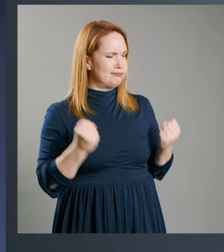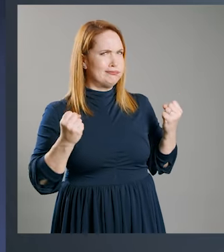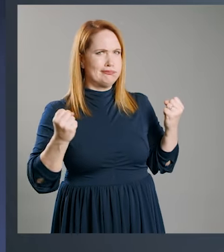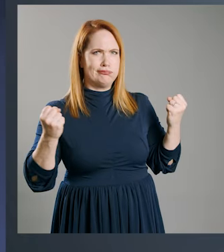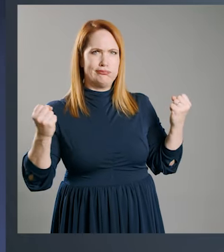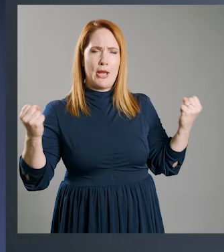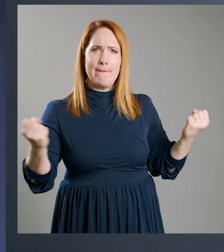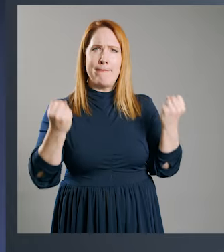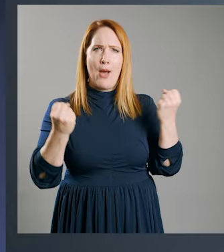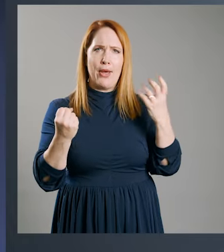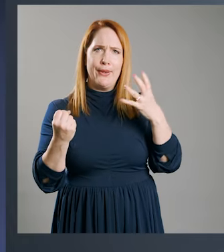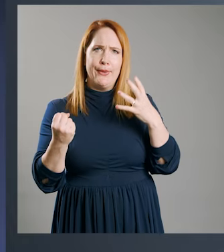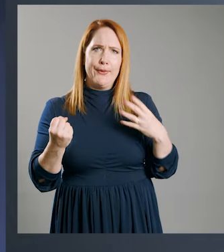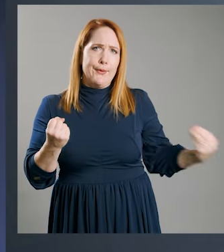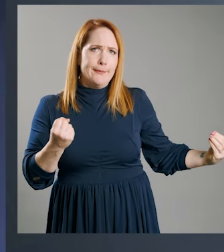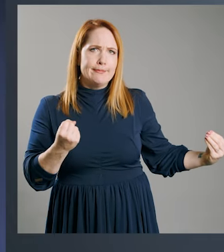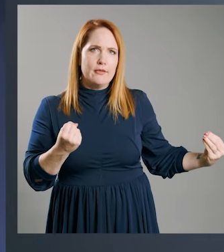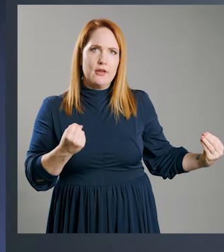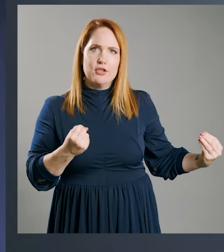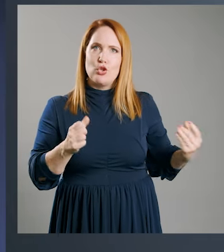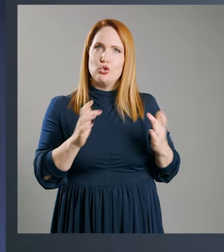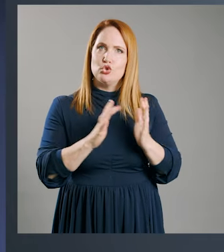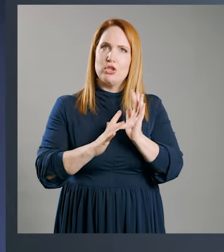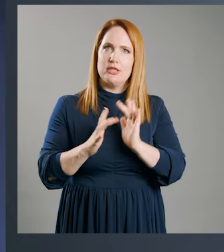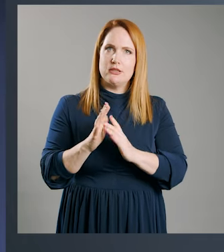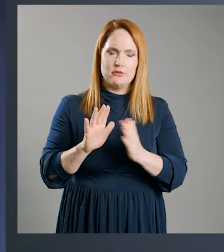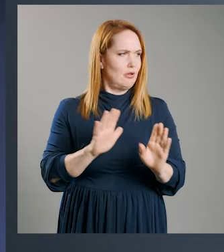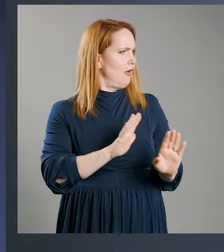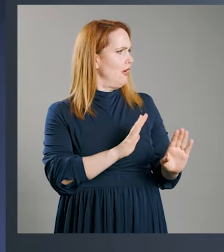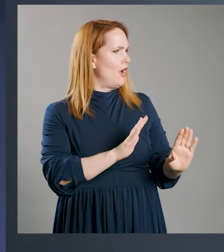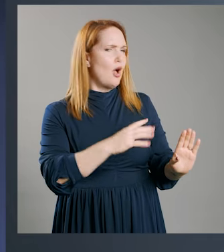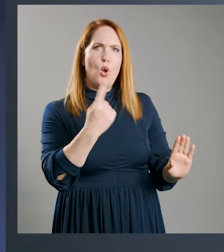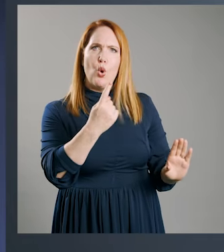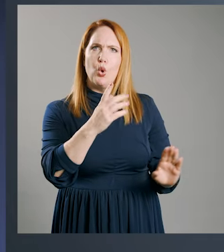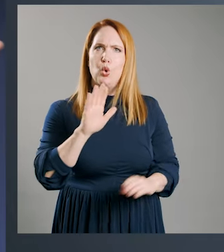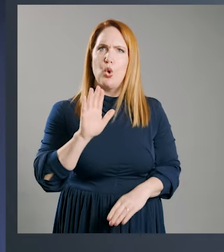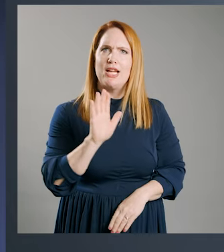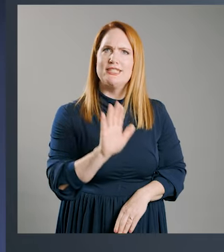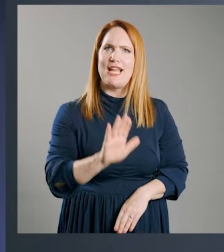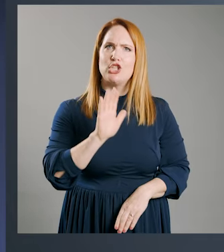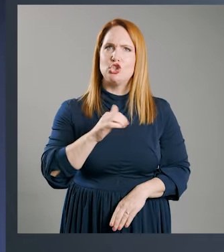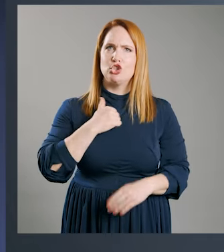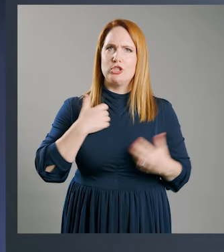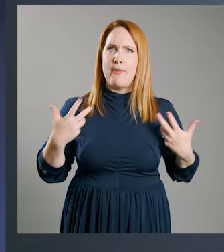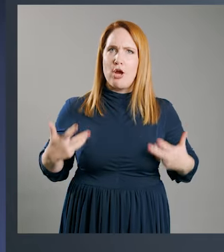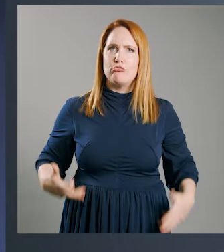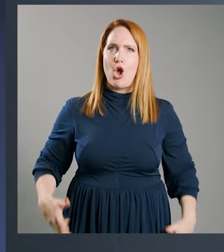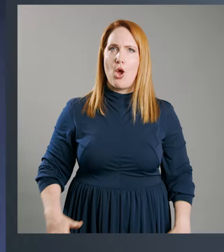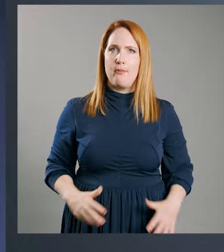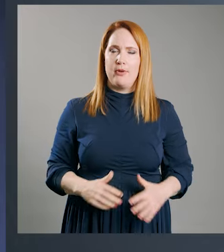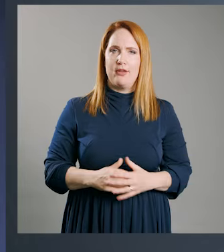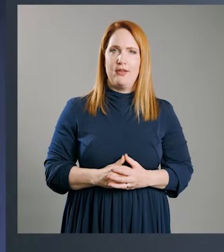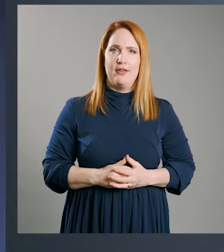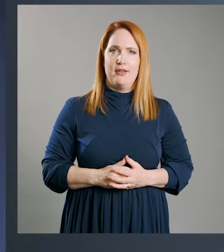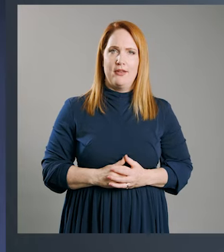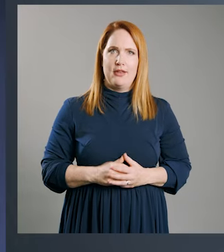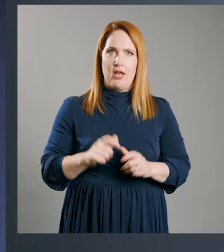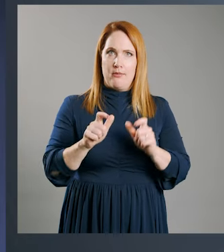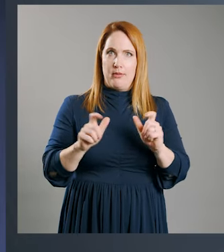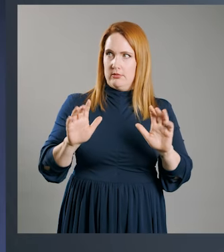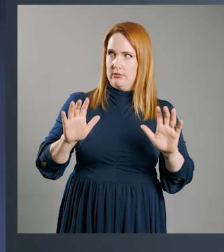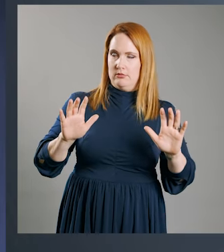dynamis power go out of him. And he stopped and he said, who's touched my robe? And there's this moment that everyone's